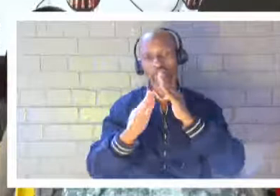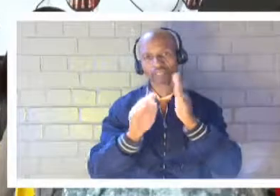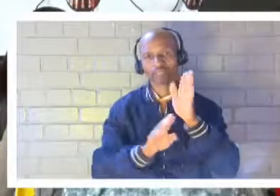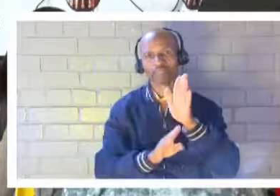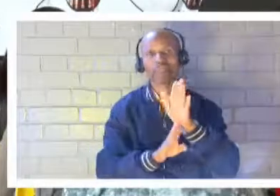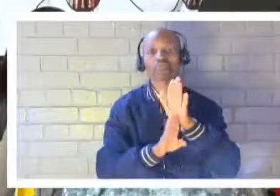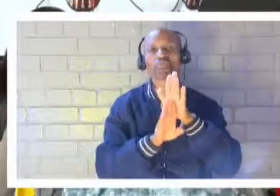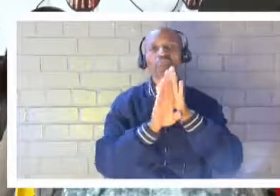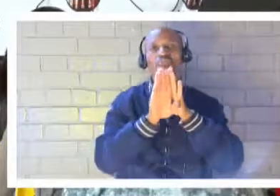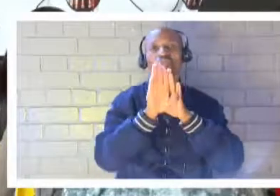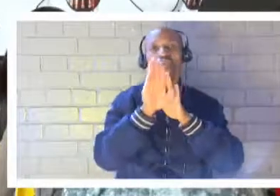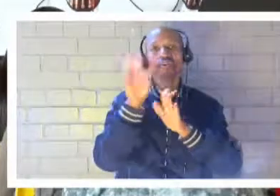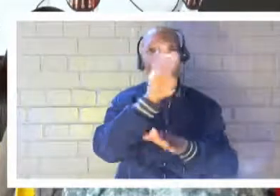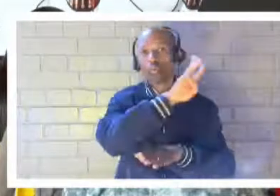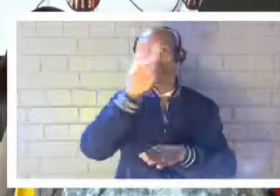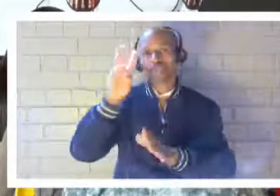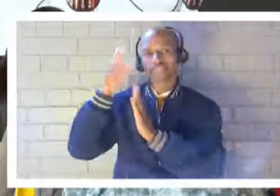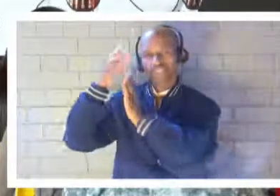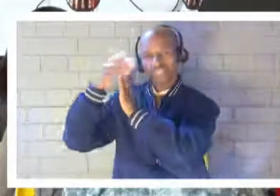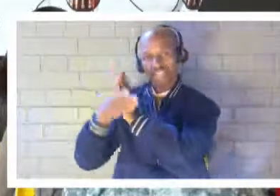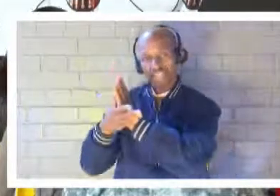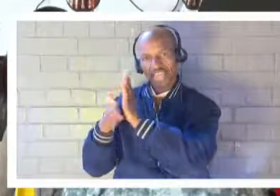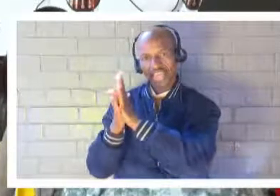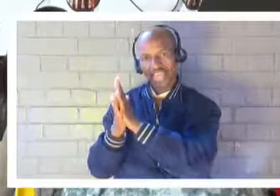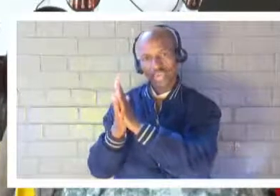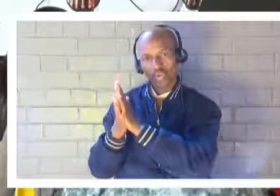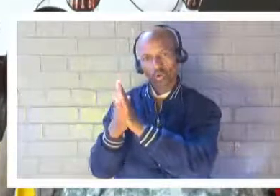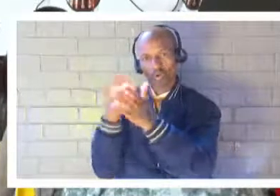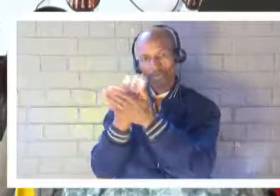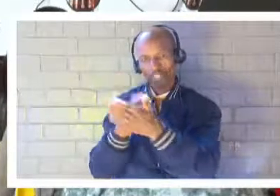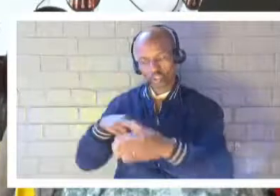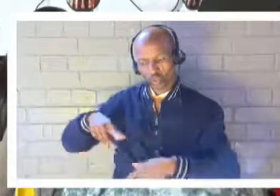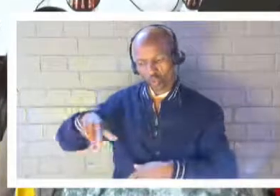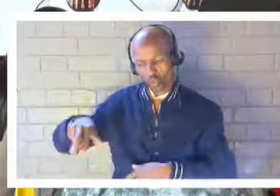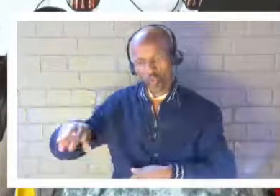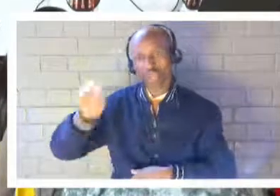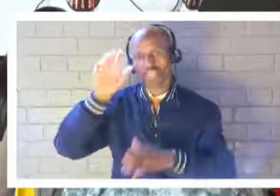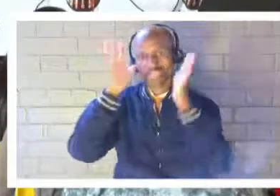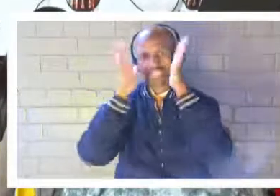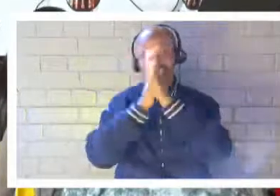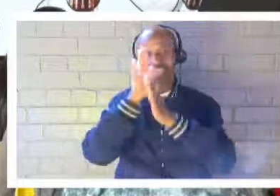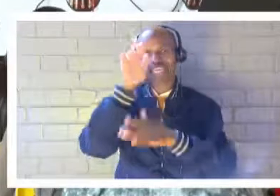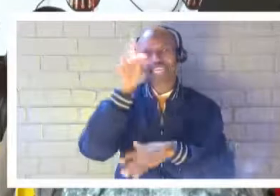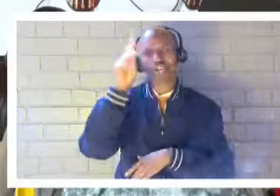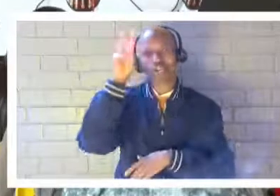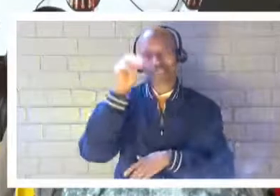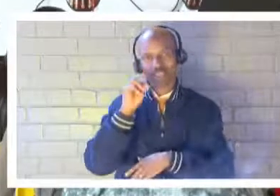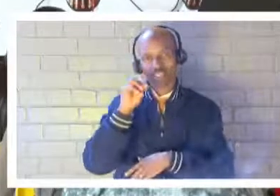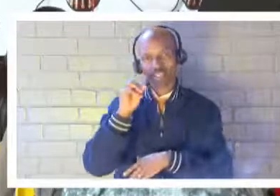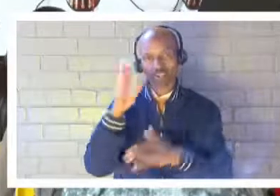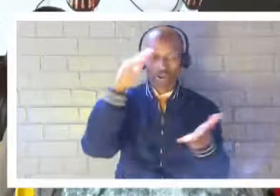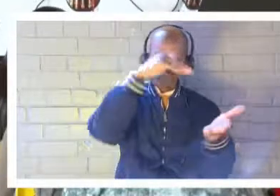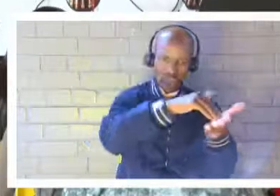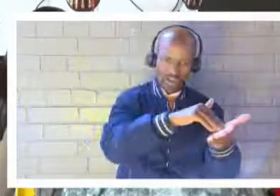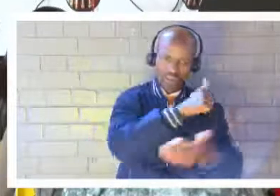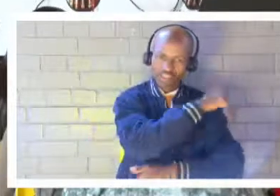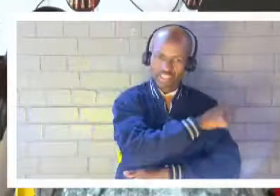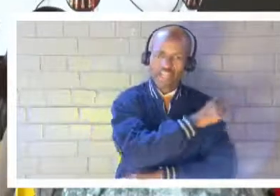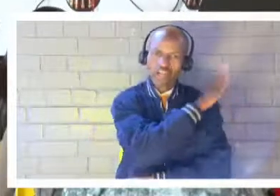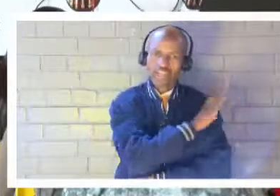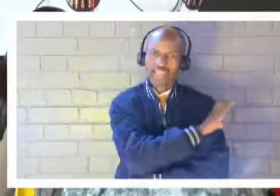growing towards west side. Then we're supposed to walk 10 kilometers to reach clinic. Here is the